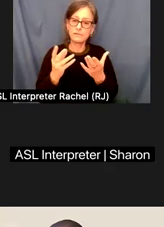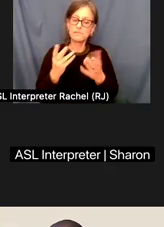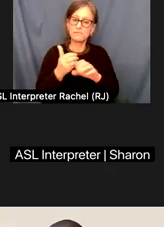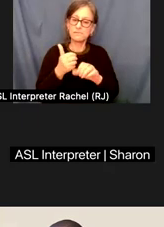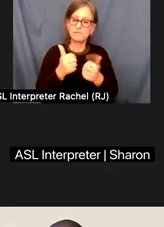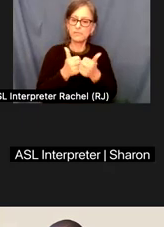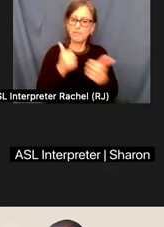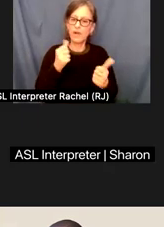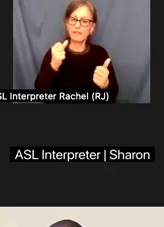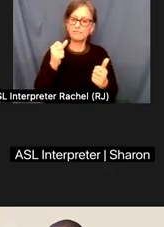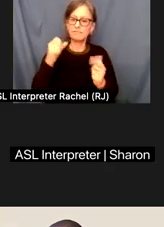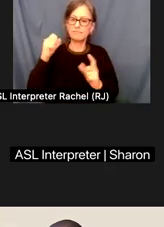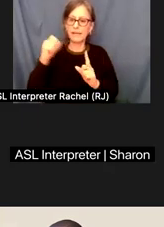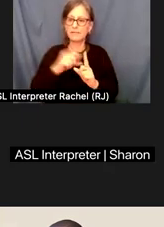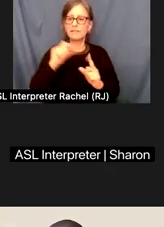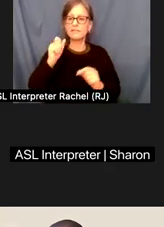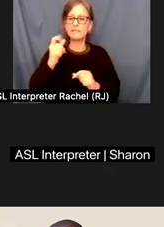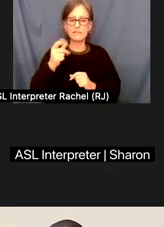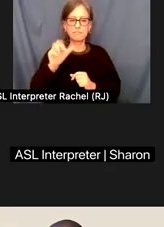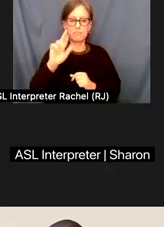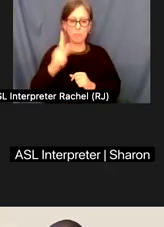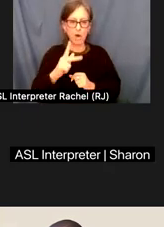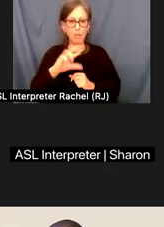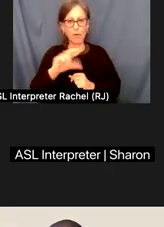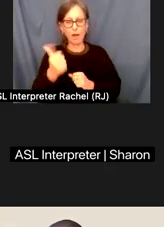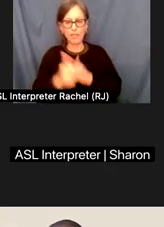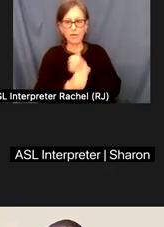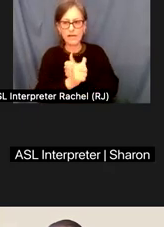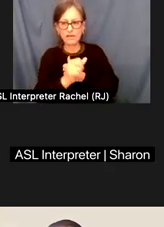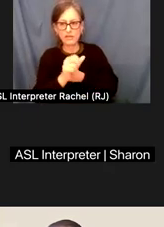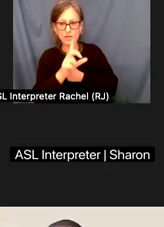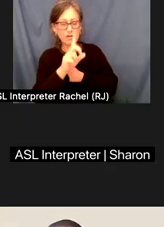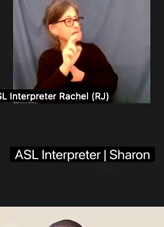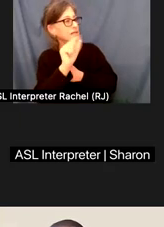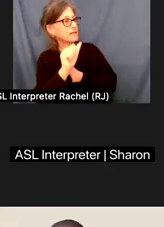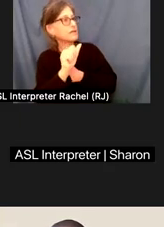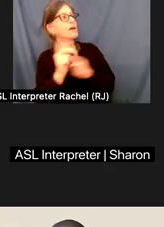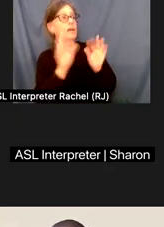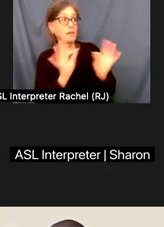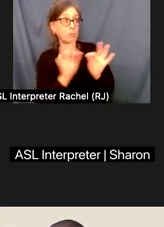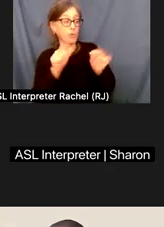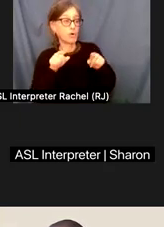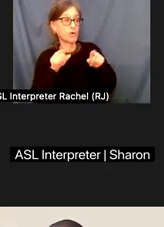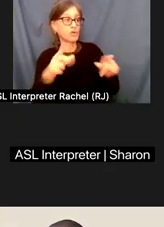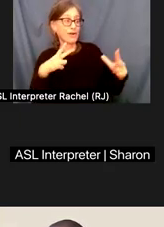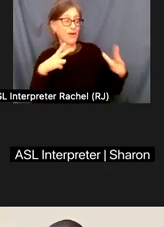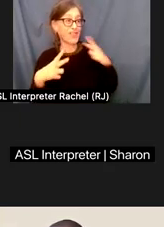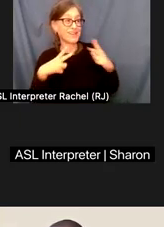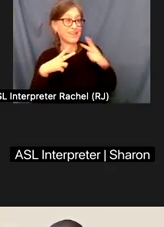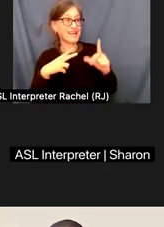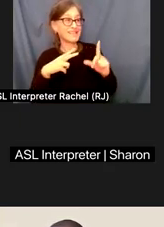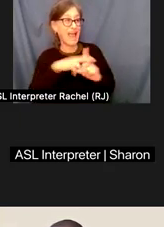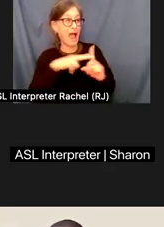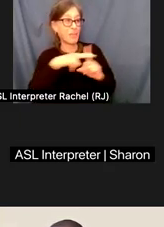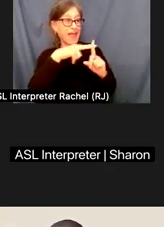sparks and further hazards. Lars, Especially you around the asked me. holidays, Mark, Yeah. overloading outlets, because we